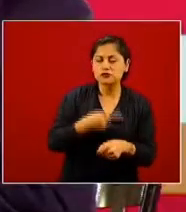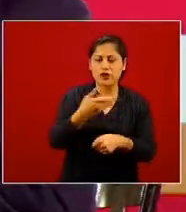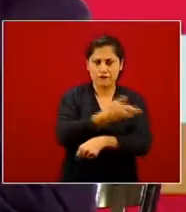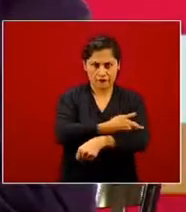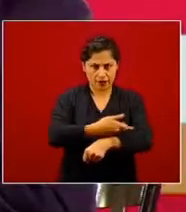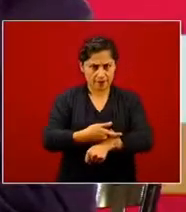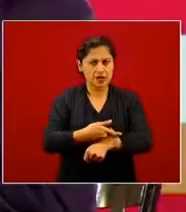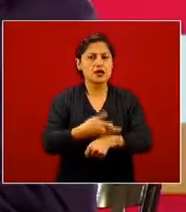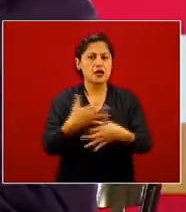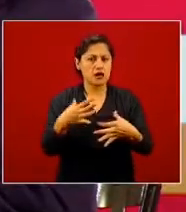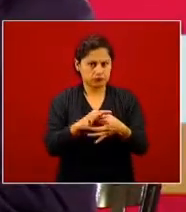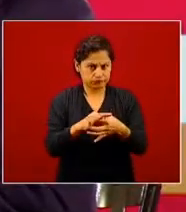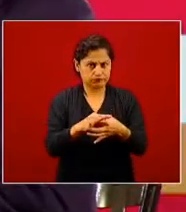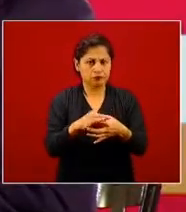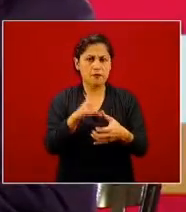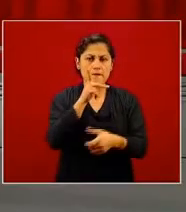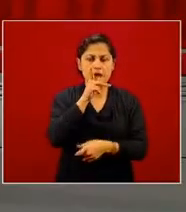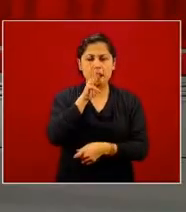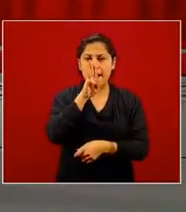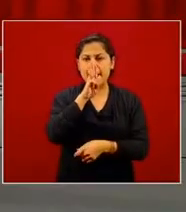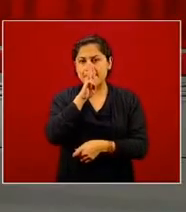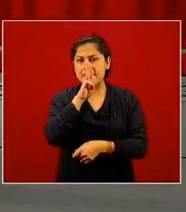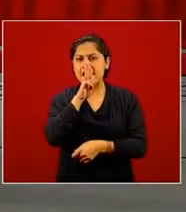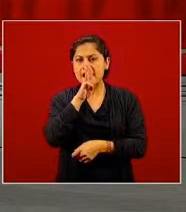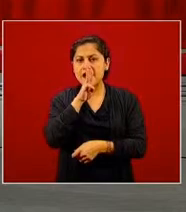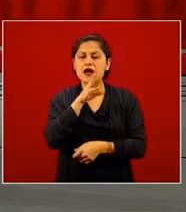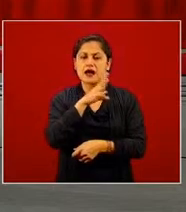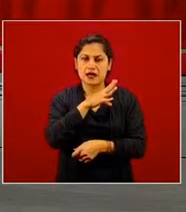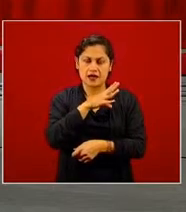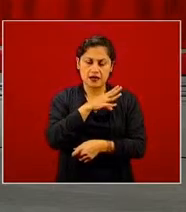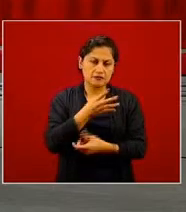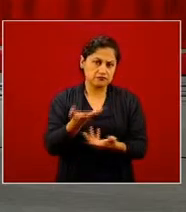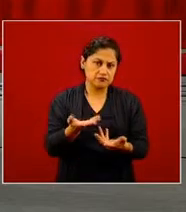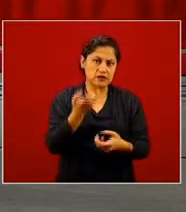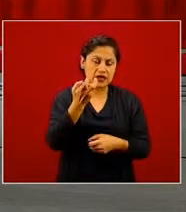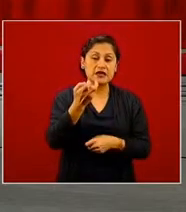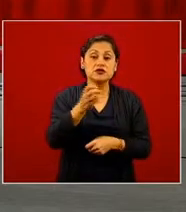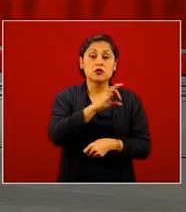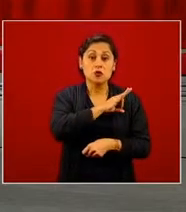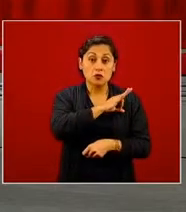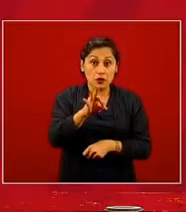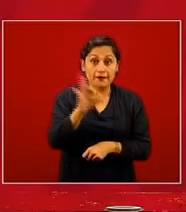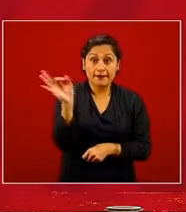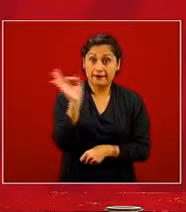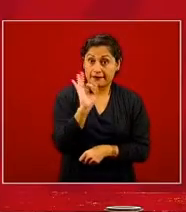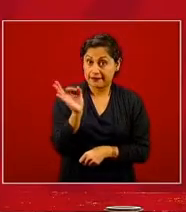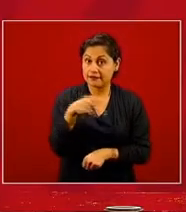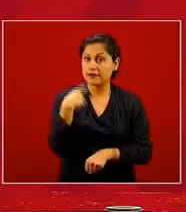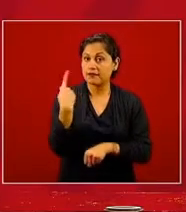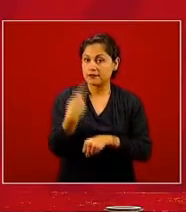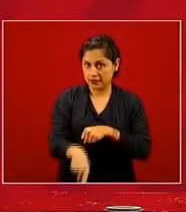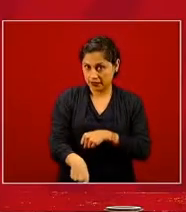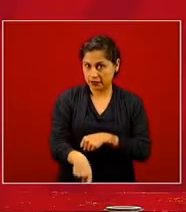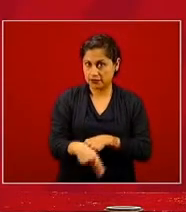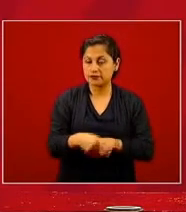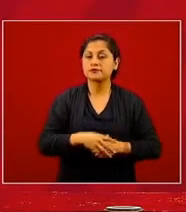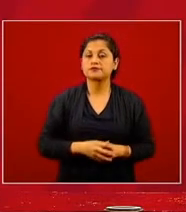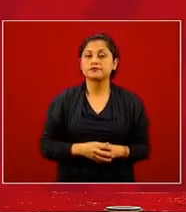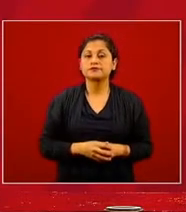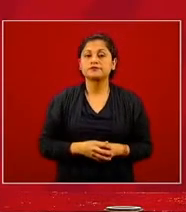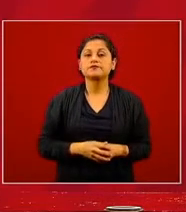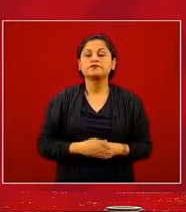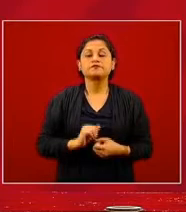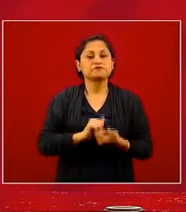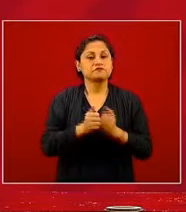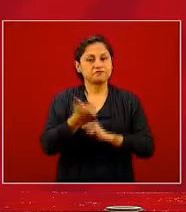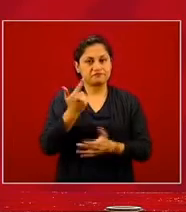family history of hypertension, diabetes, and we talk about first degree family relative,